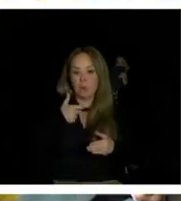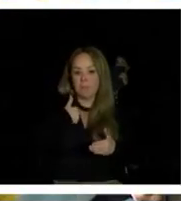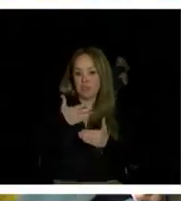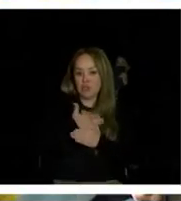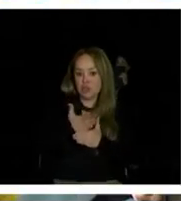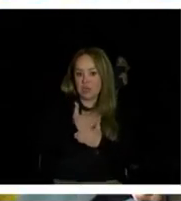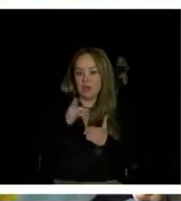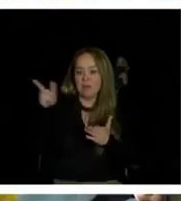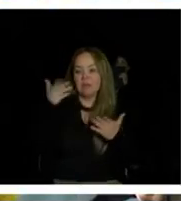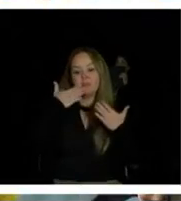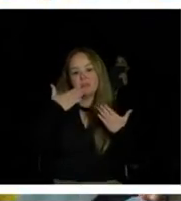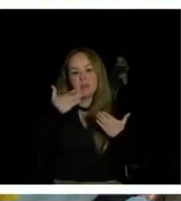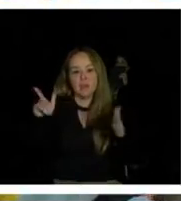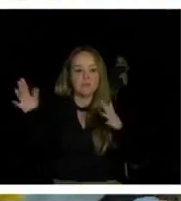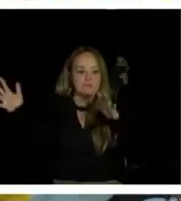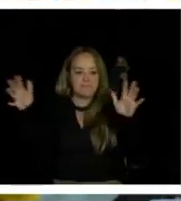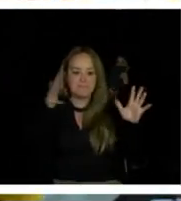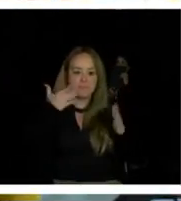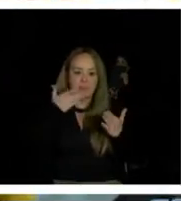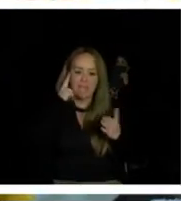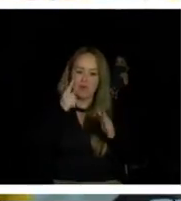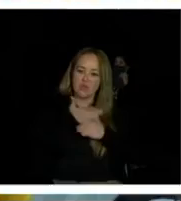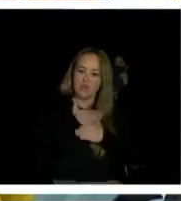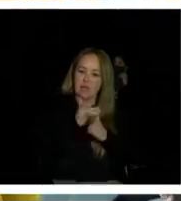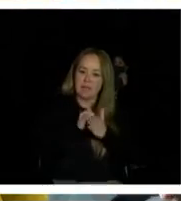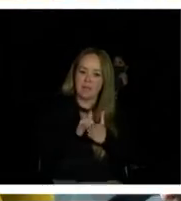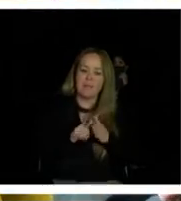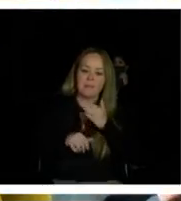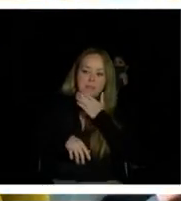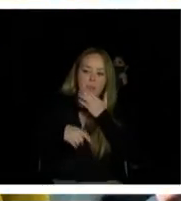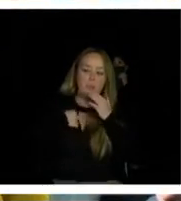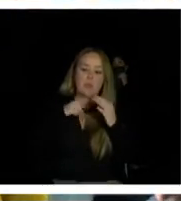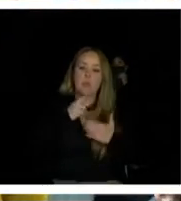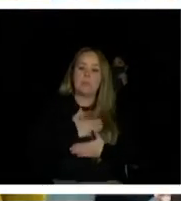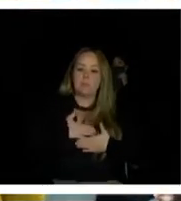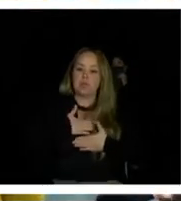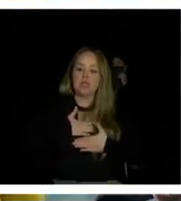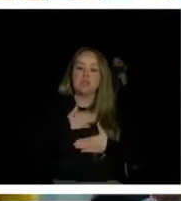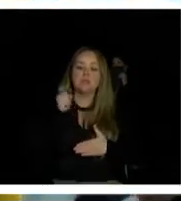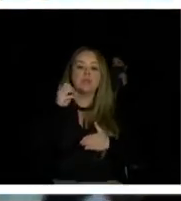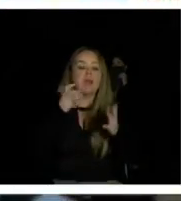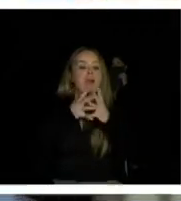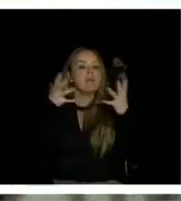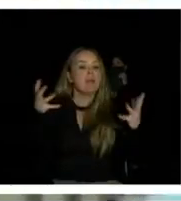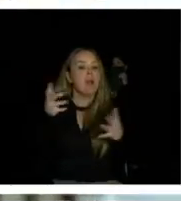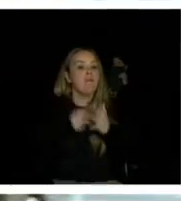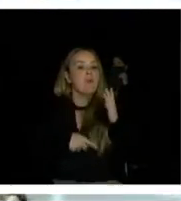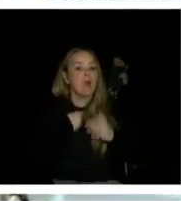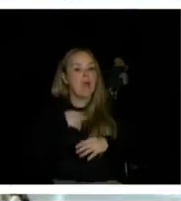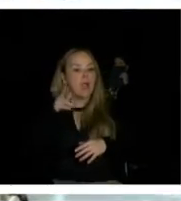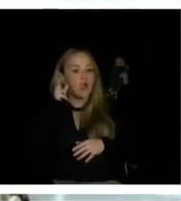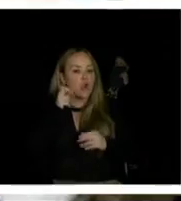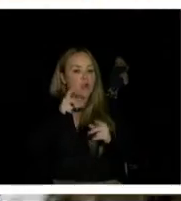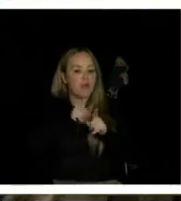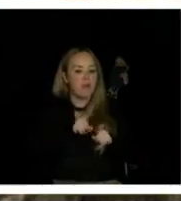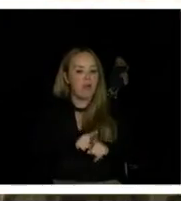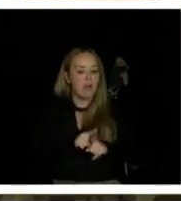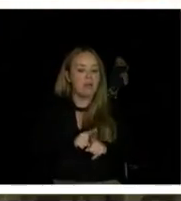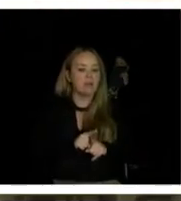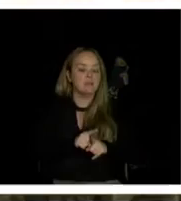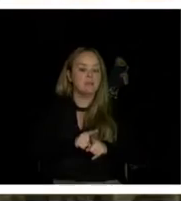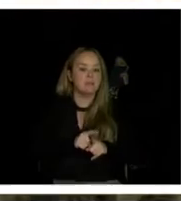that a lot of, thank you very much for sharing. We appreciate that. So a lot of what I've heard as a